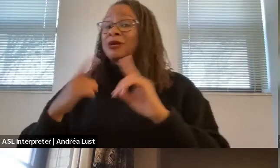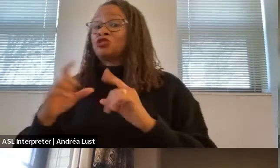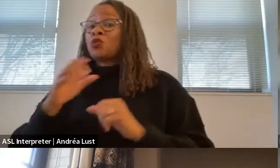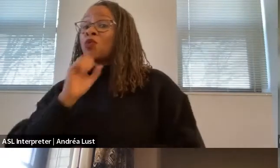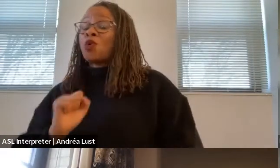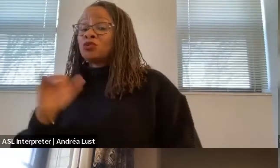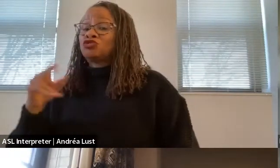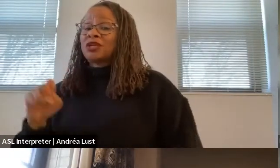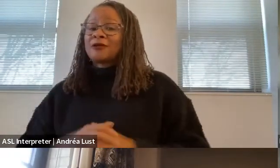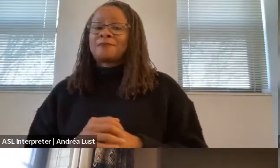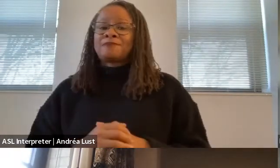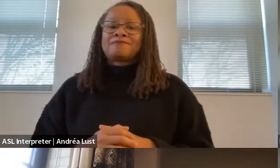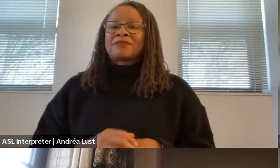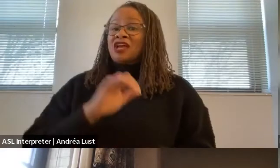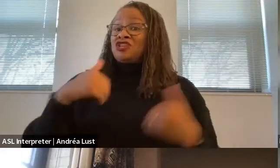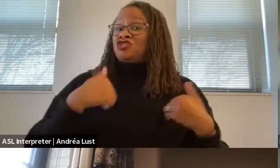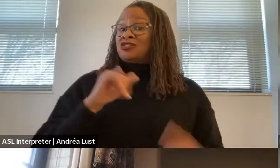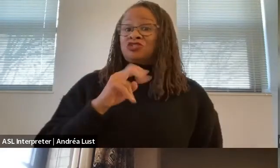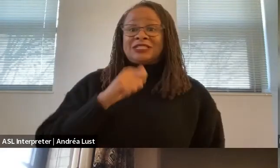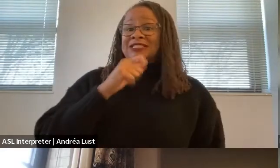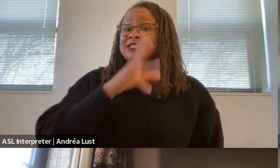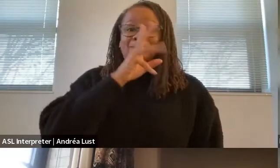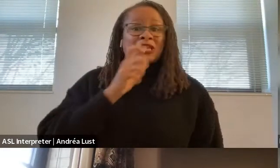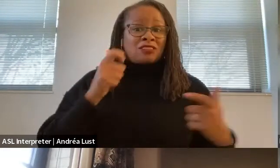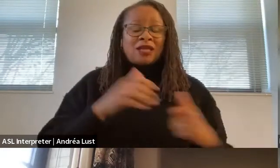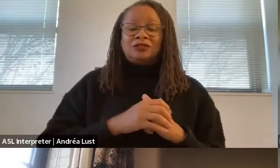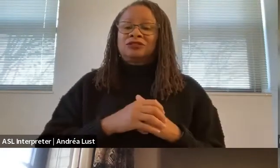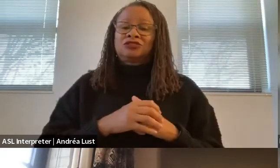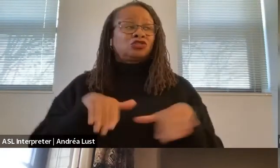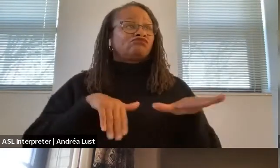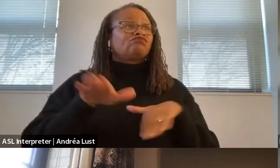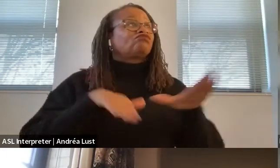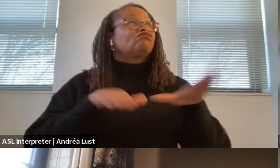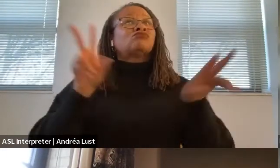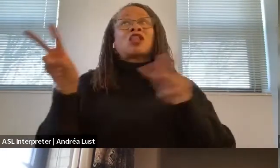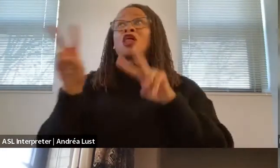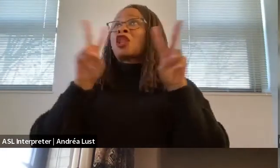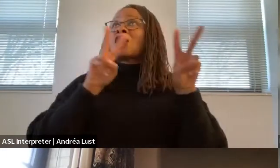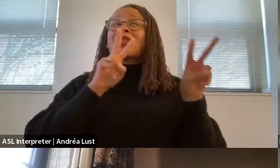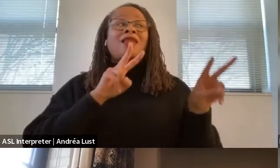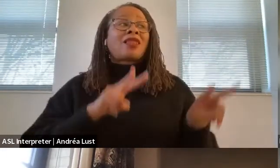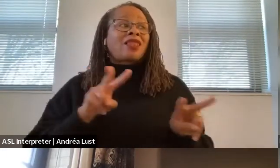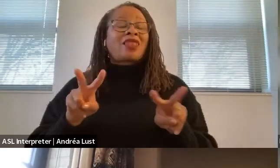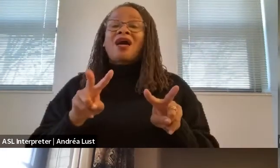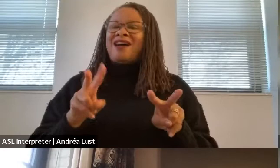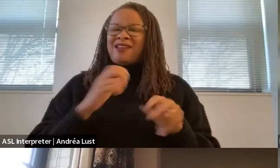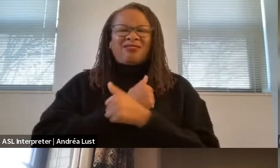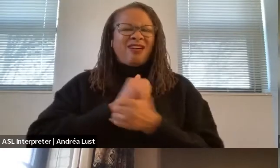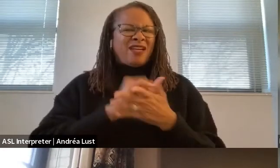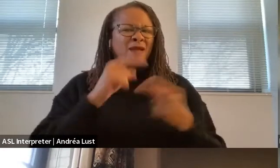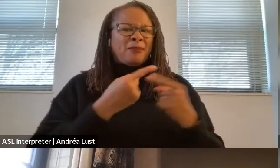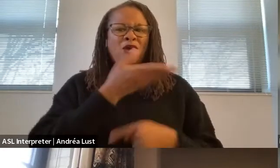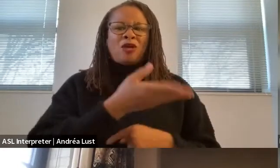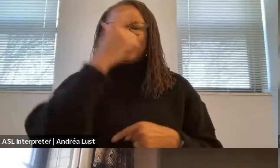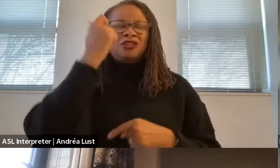like speak a lot. She's mainly just walking and looking at things, which I love about her, because you get such an insight into